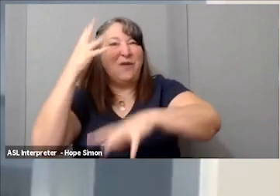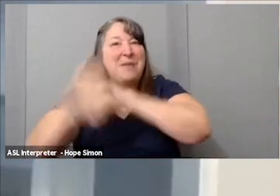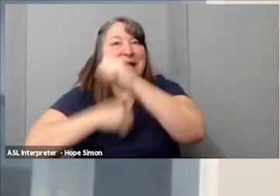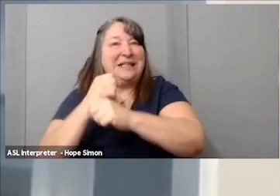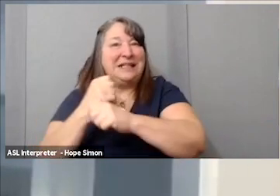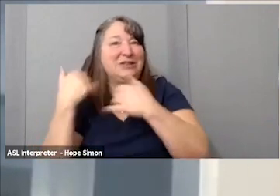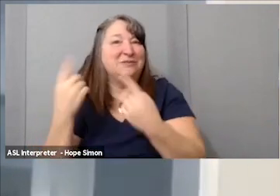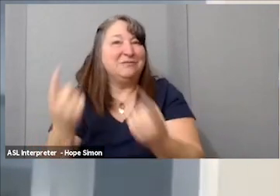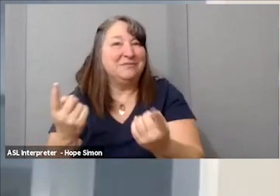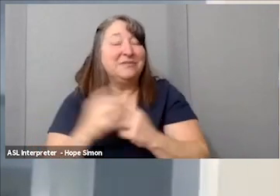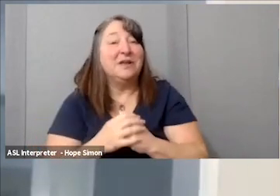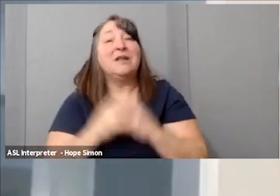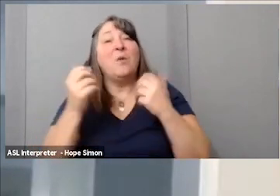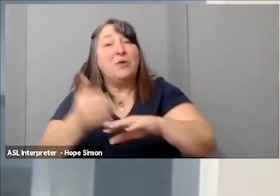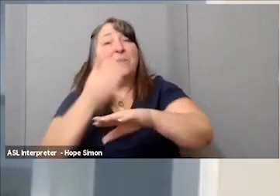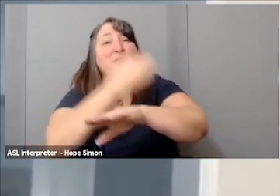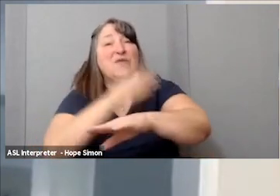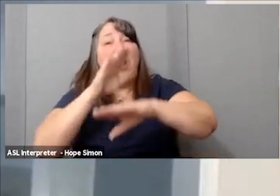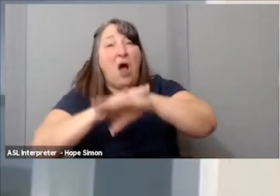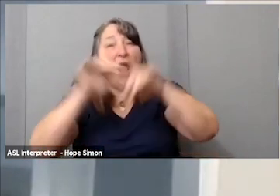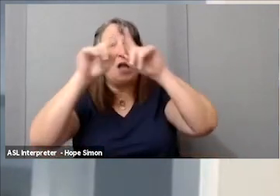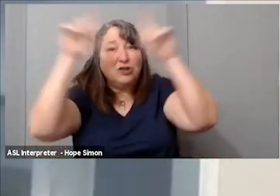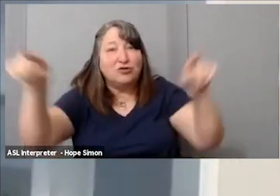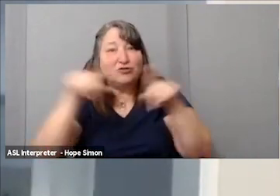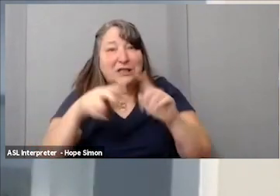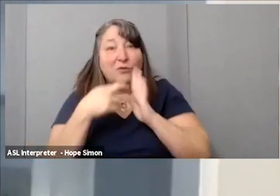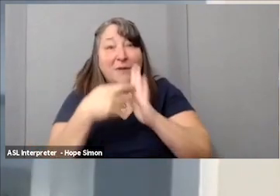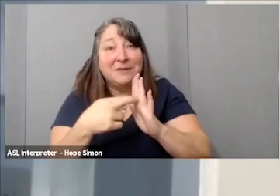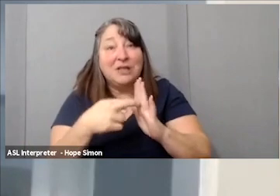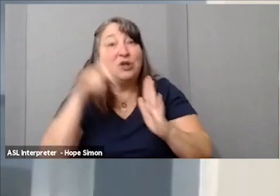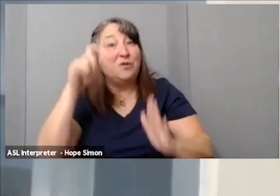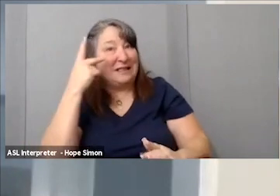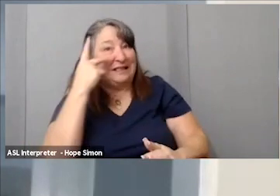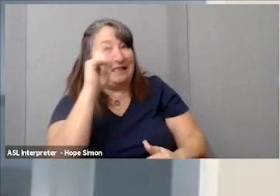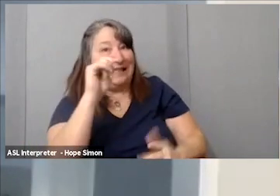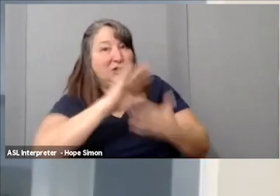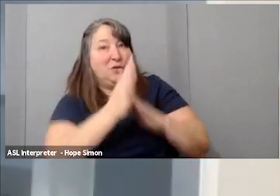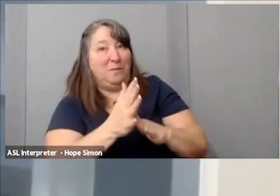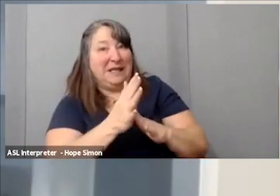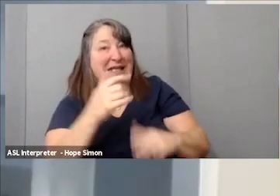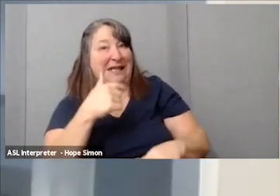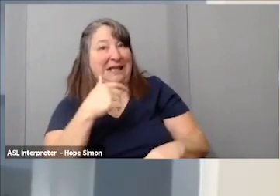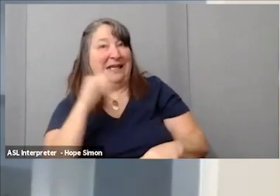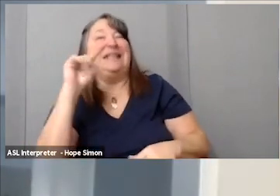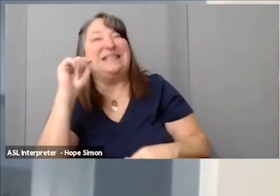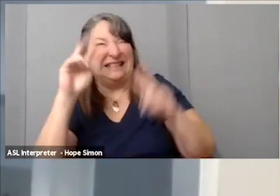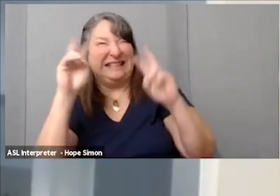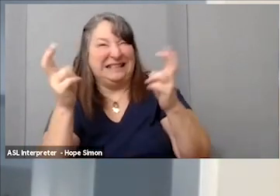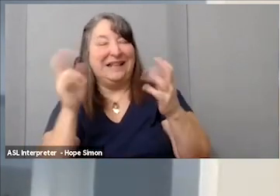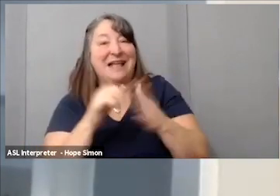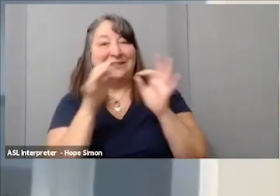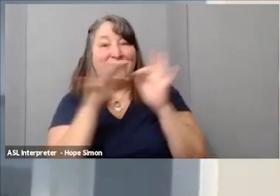improve on-screen representation. You have to see it to be it. That is the phrase. And it's not